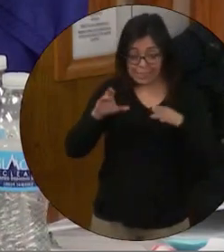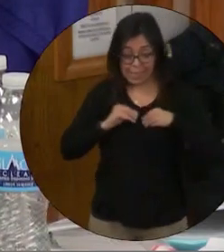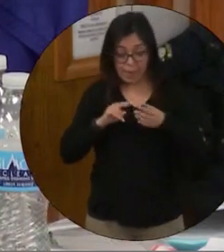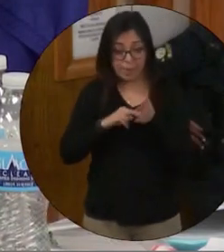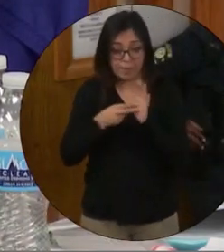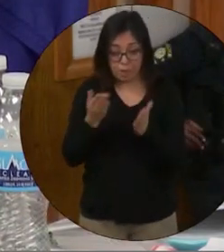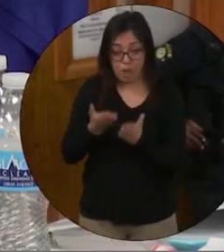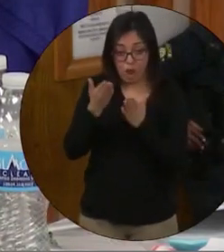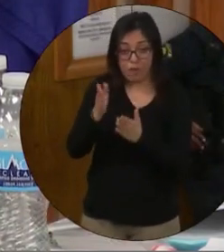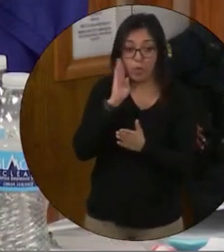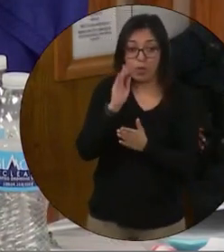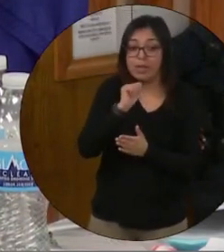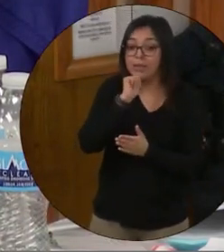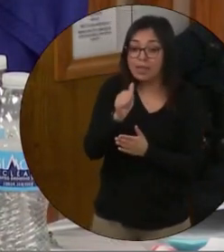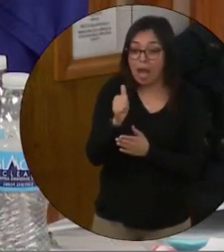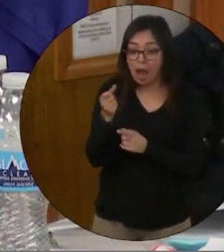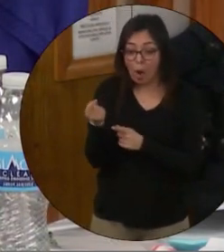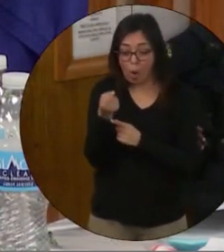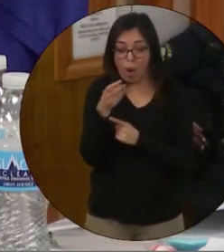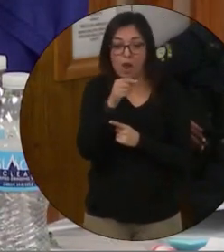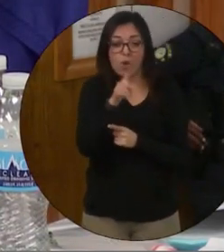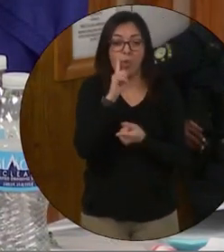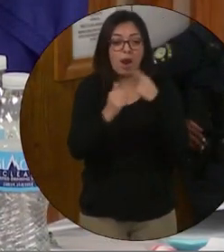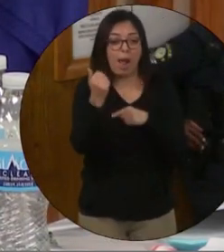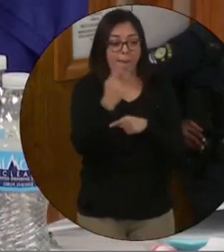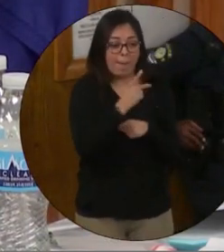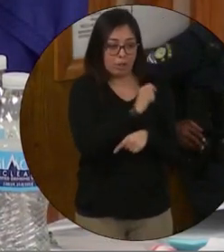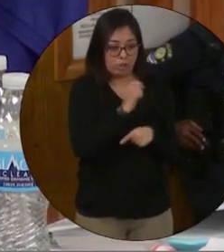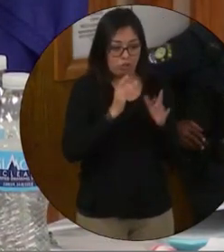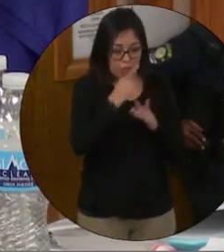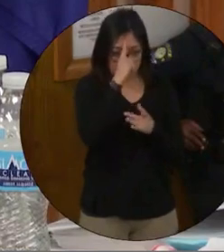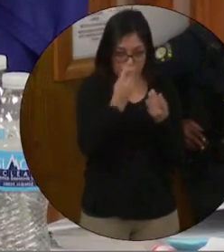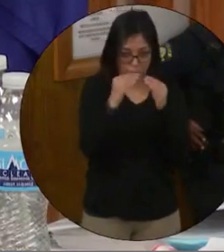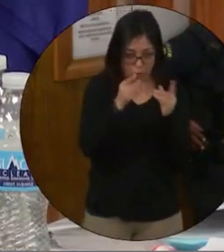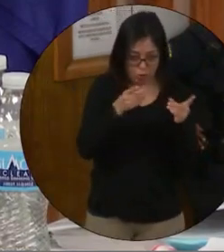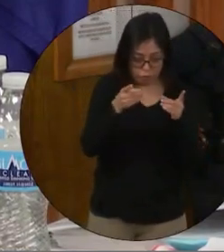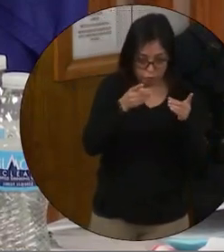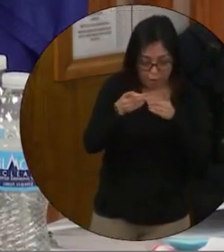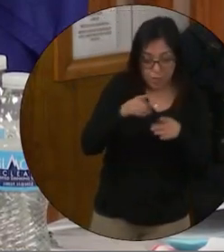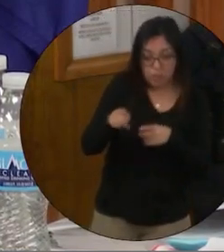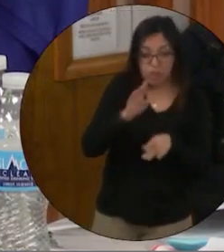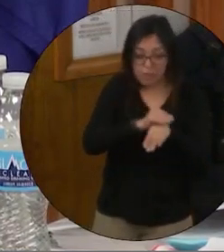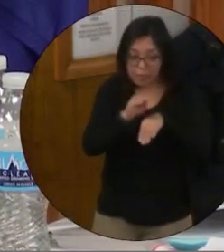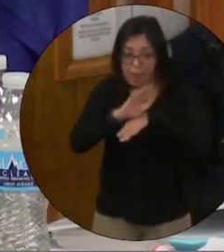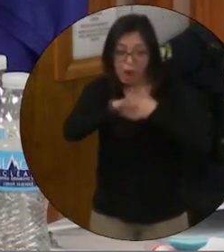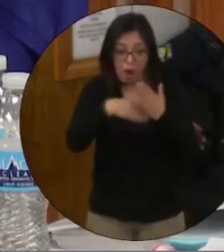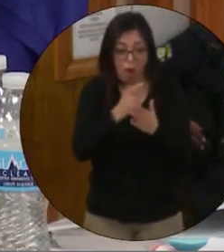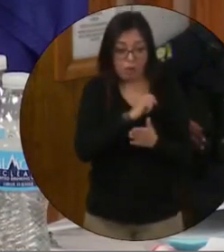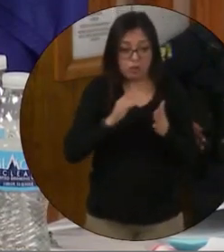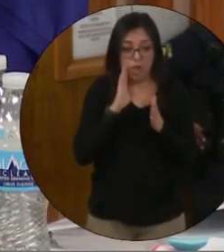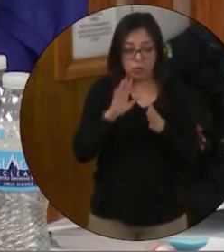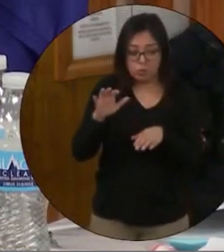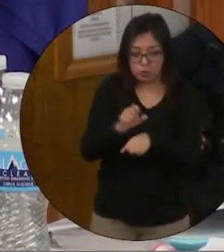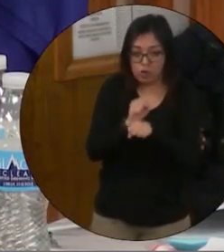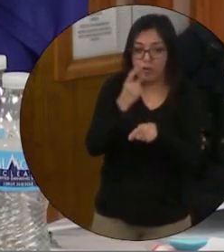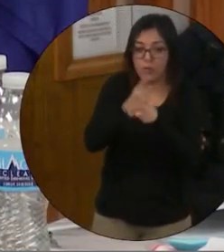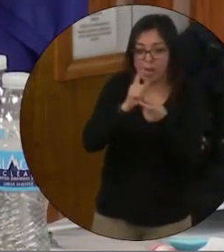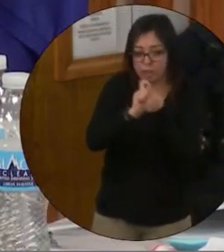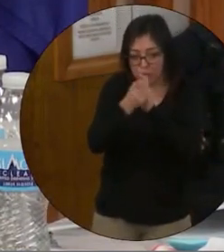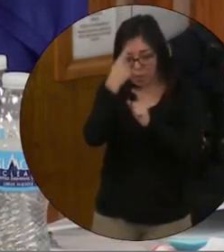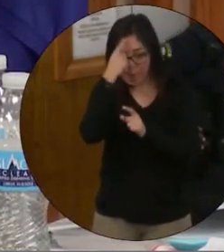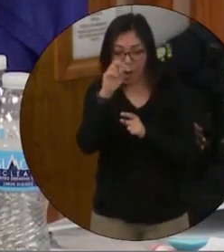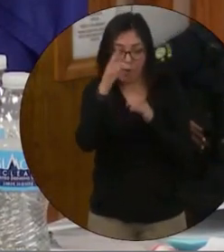him would not be binding and that she would come back to the trustees for further direction. She advised that trustees would always reserve the right to change our minds or go in a